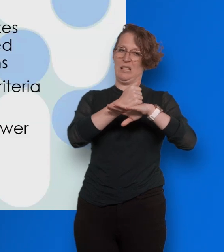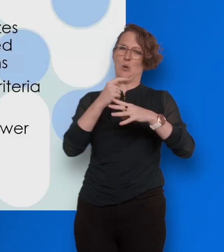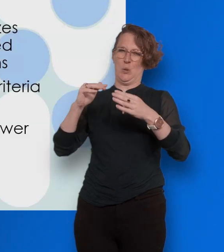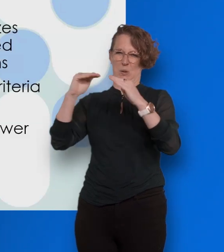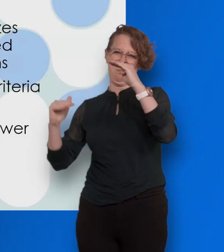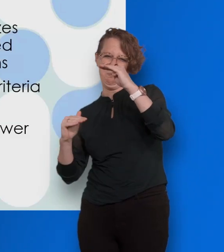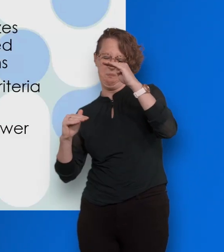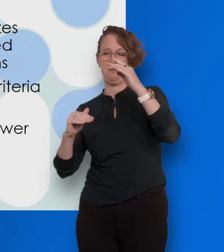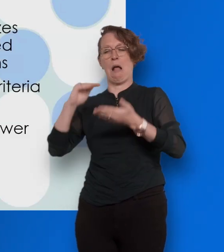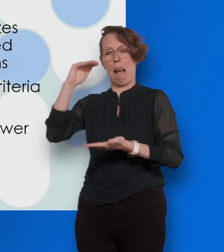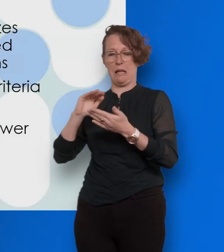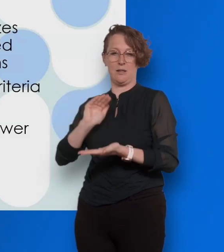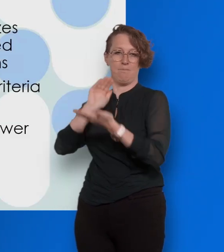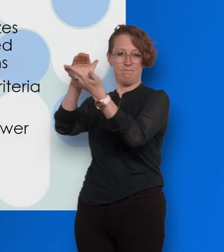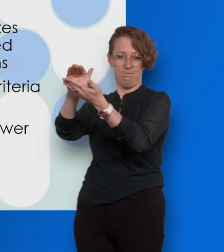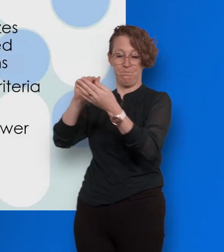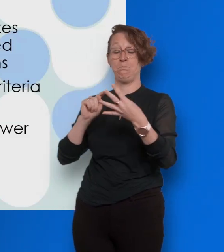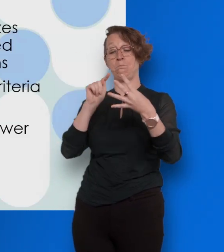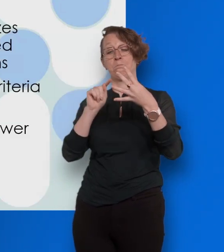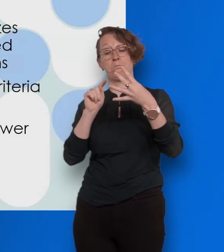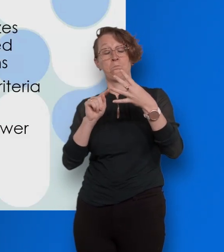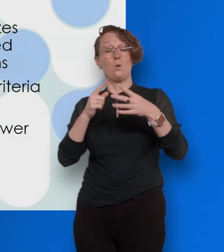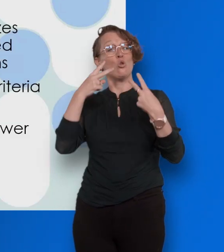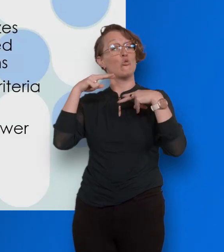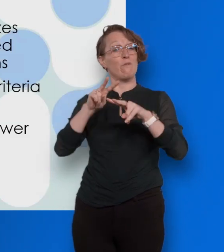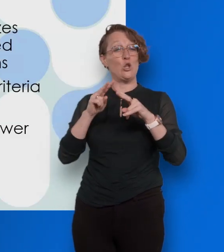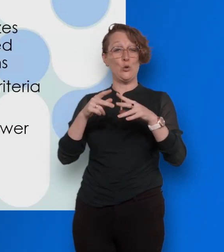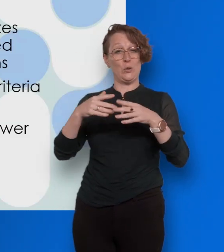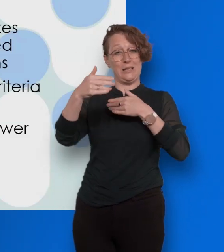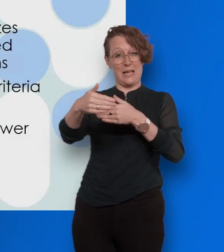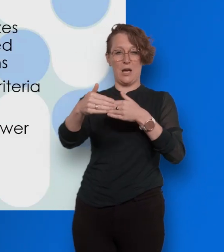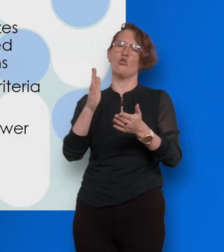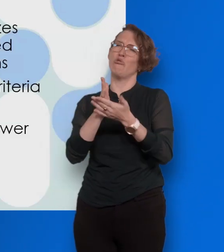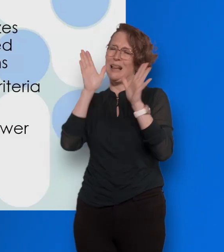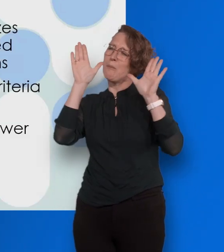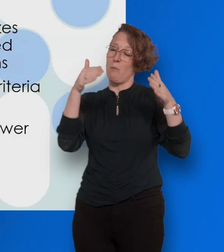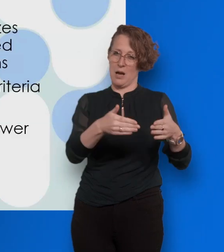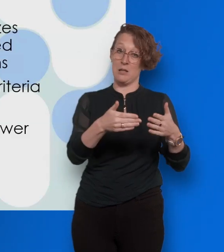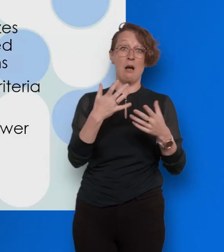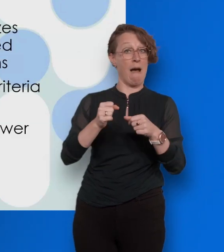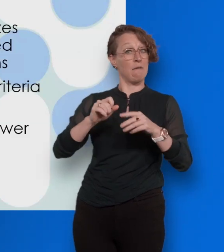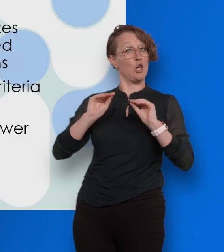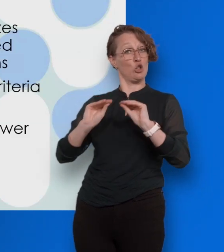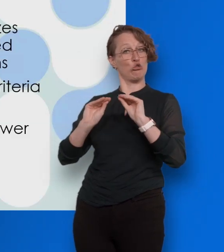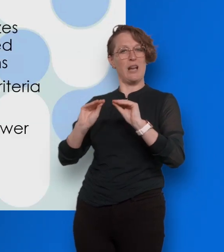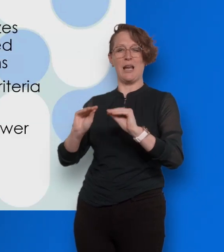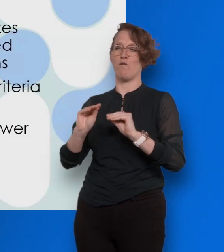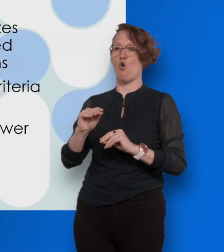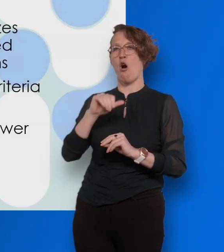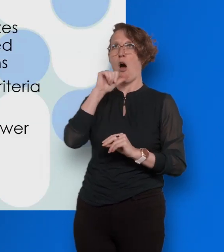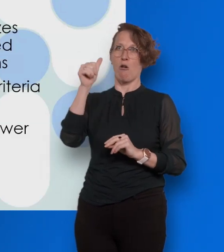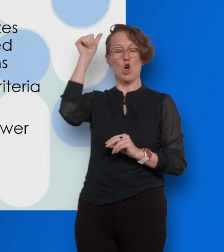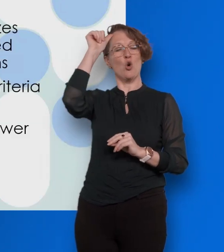that in the review stage, there is bias, or there's training for unconscious bias